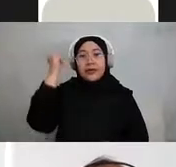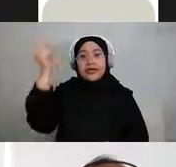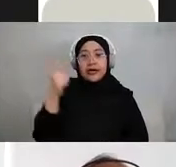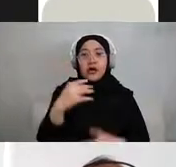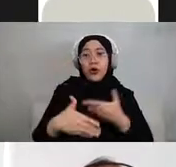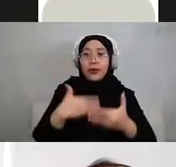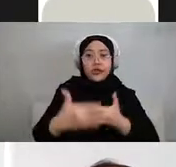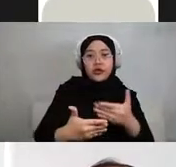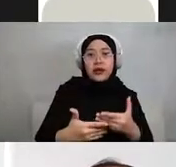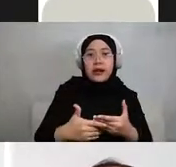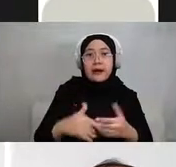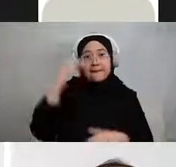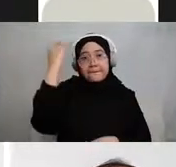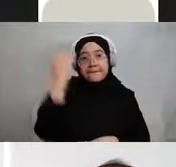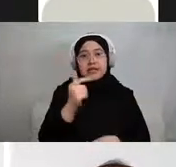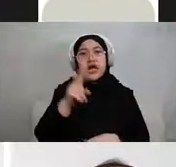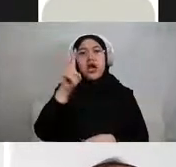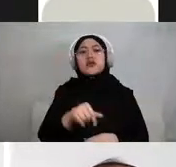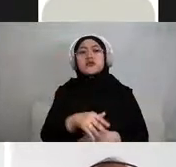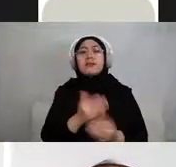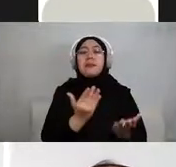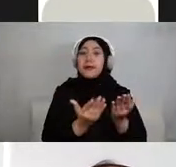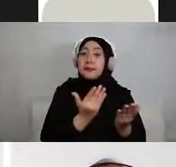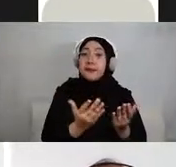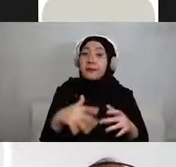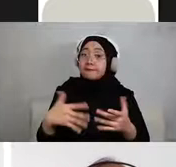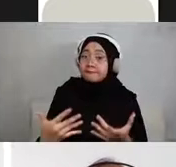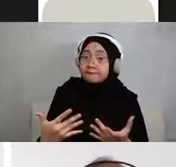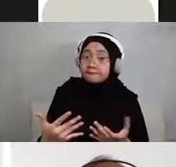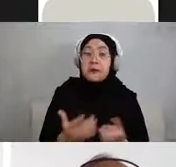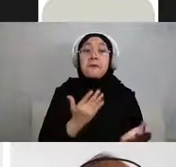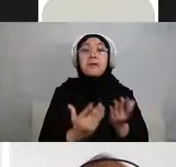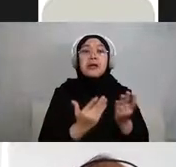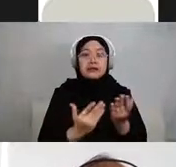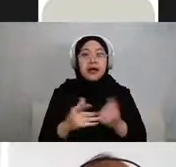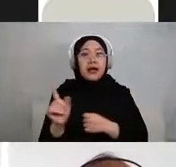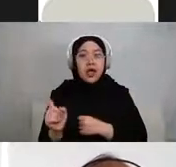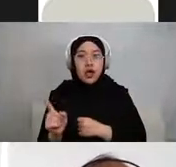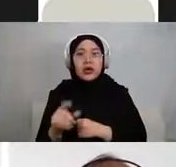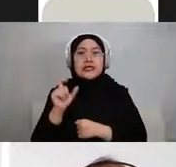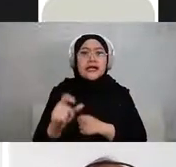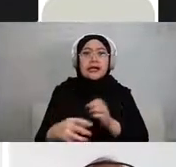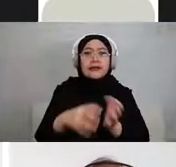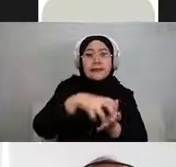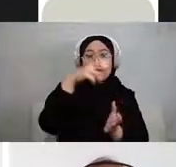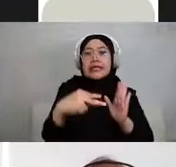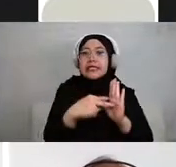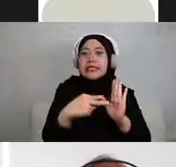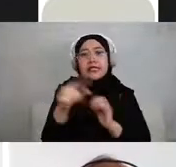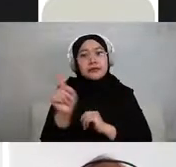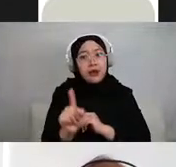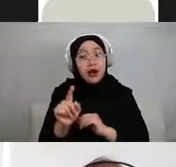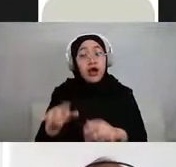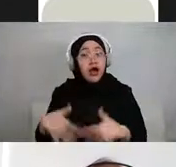we have to consider the charging philosophy also, whether we are going for the slow charging or the